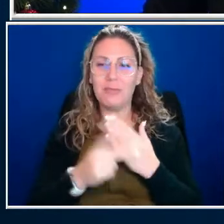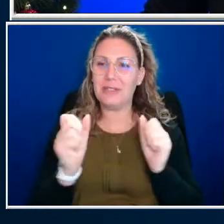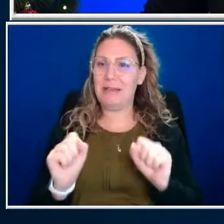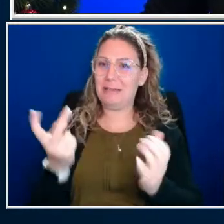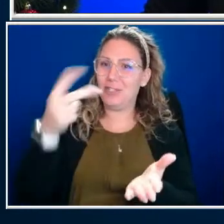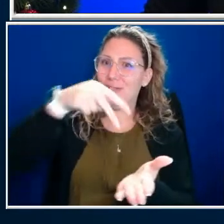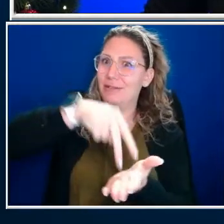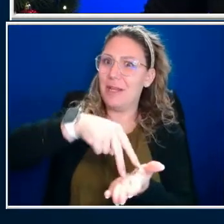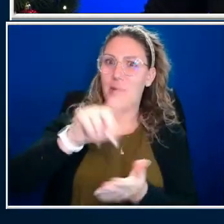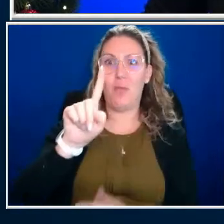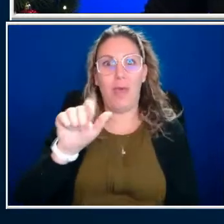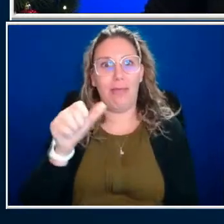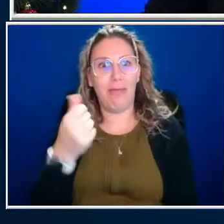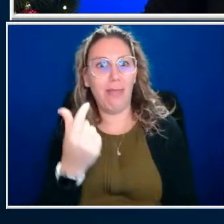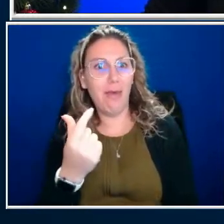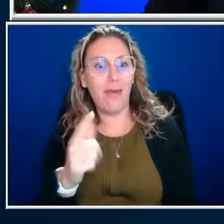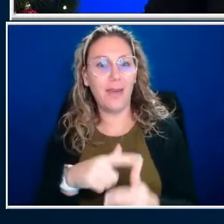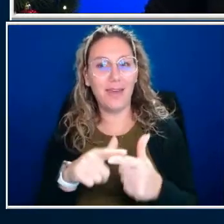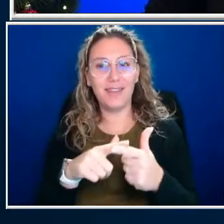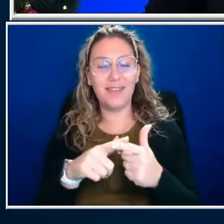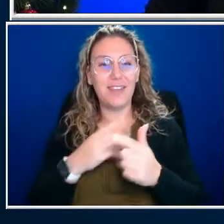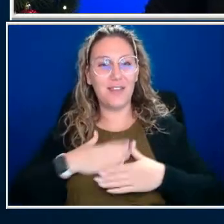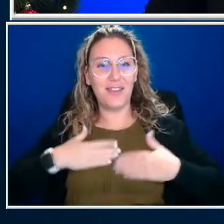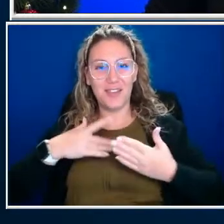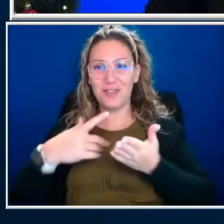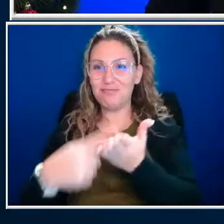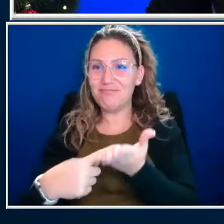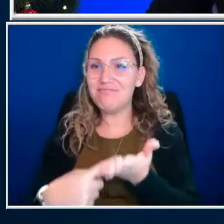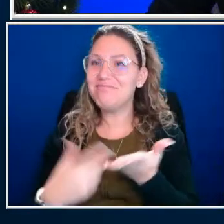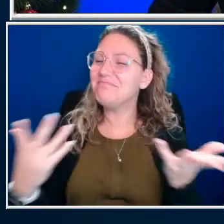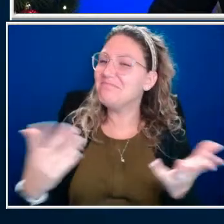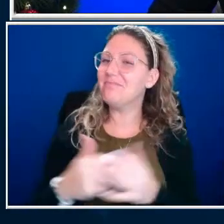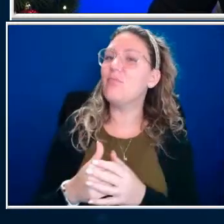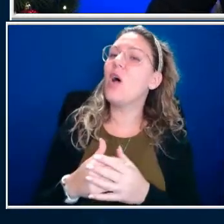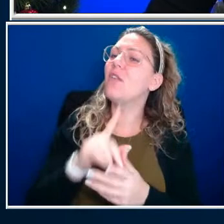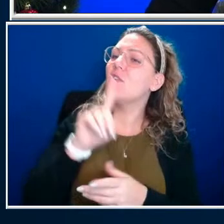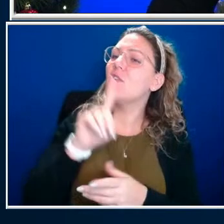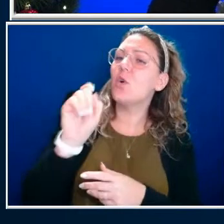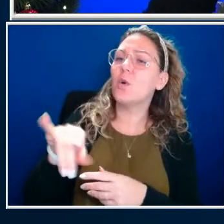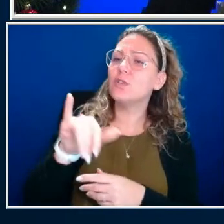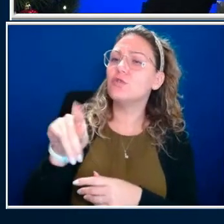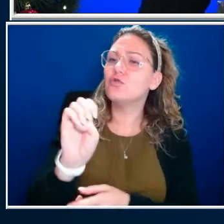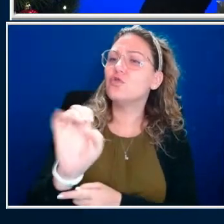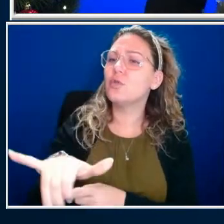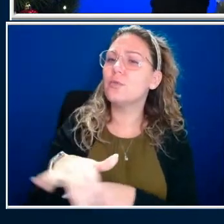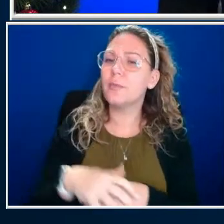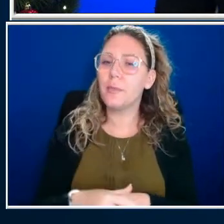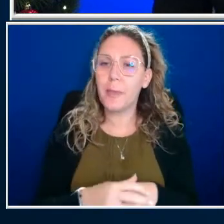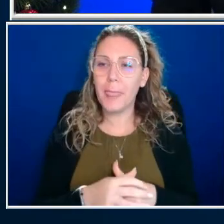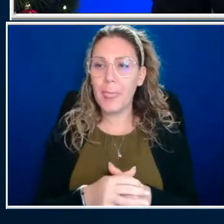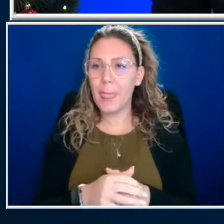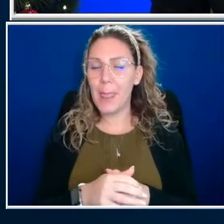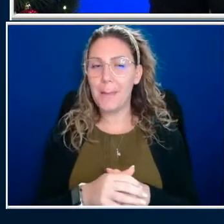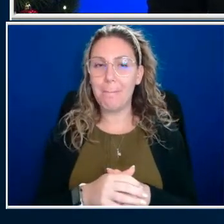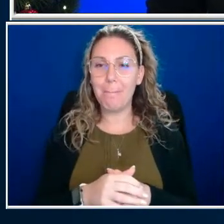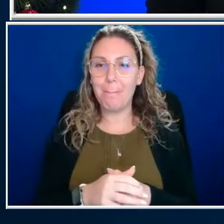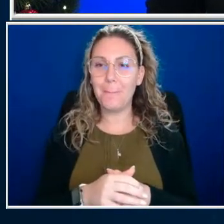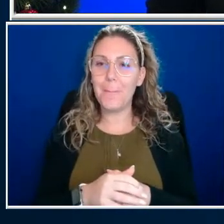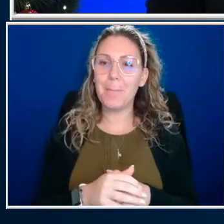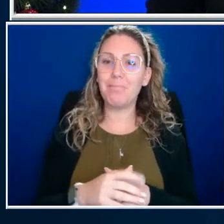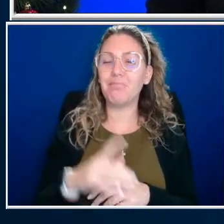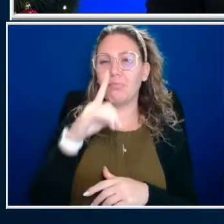and enjoy the discussion. Alexis, I have a question for Joey. Yeah, Jess has a question for you. Because I was